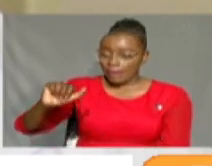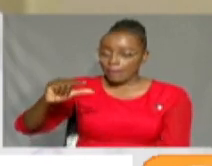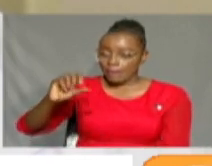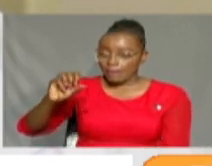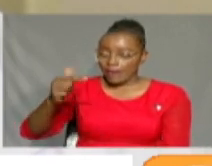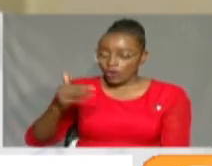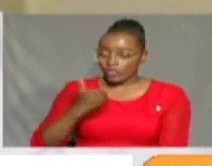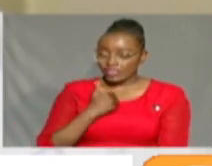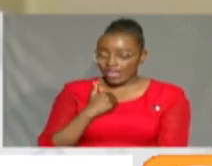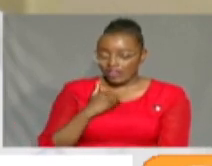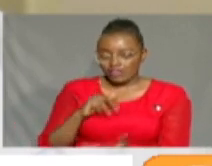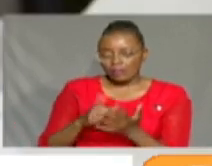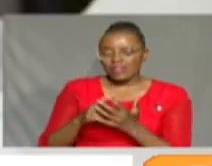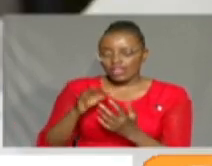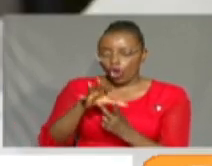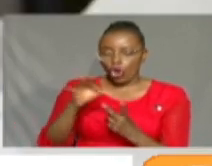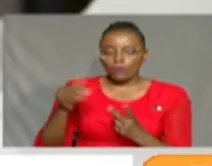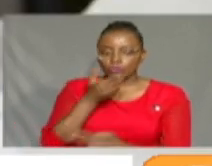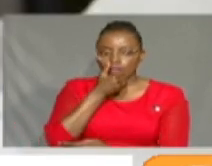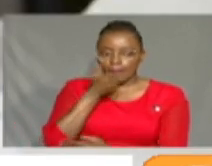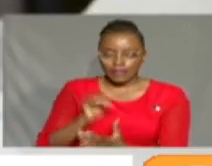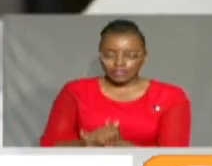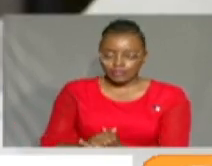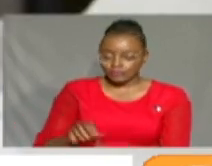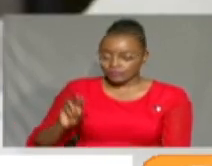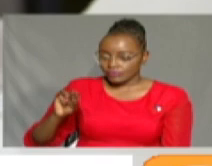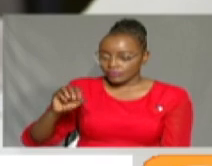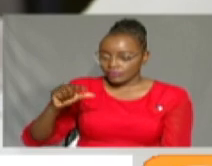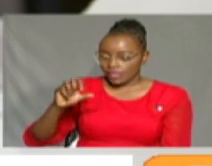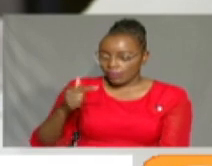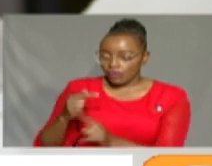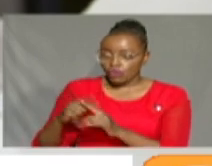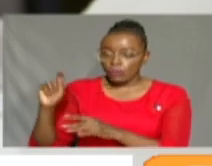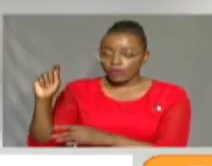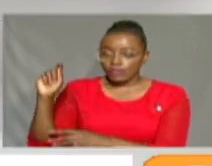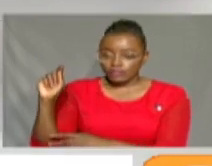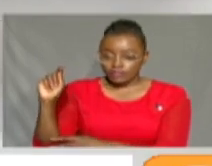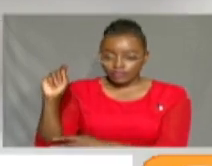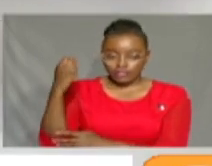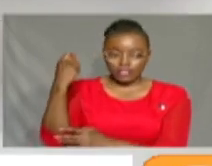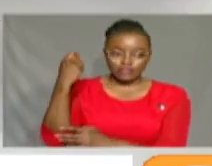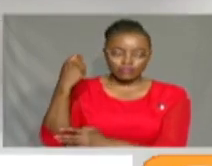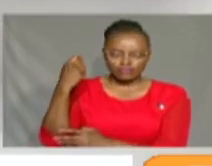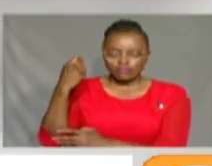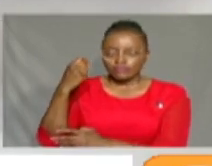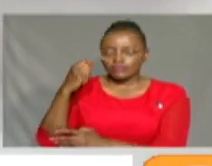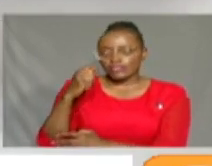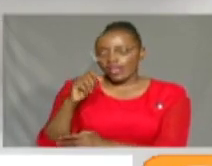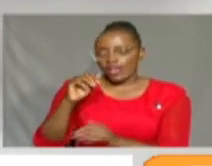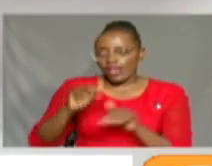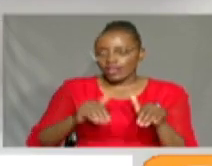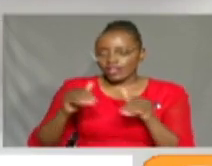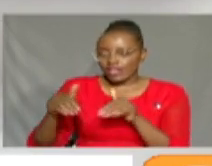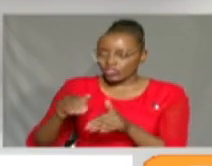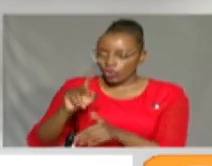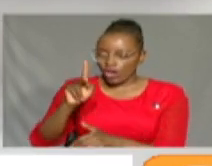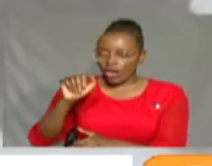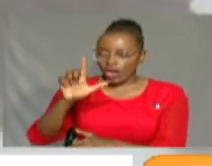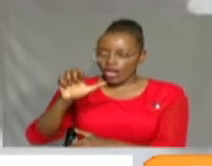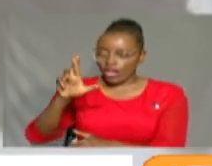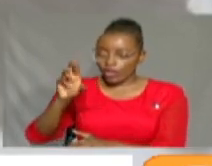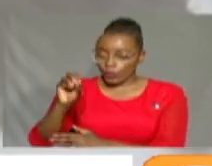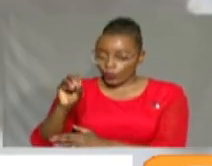so it's a better option. The maggots are transported from the Kenya Agricultural and Livestock Organization, where they are bred